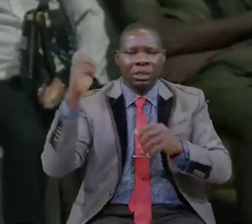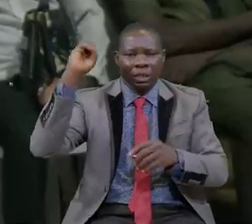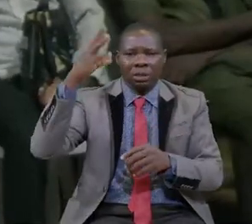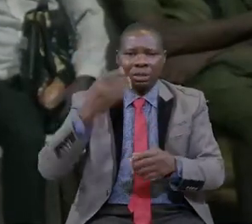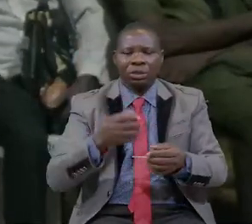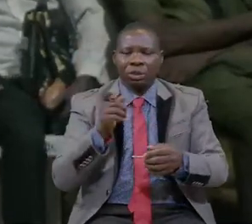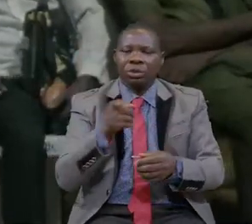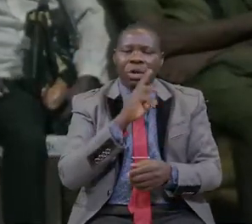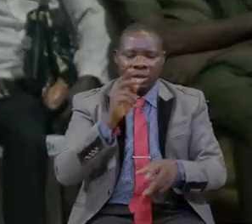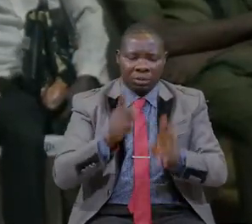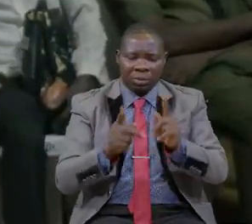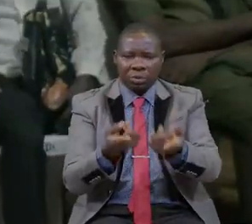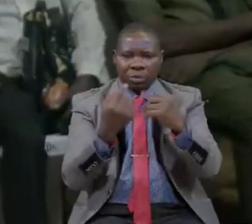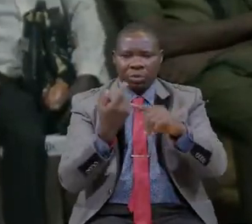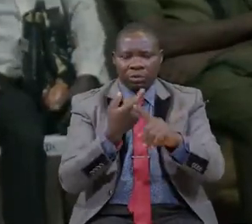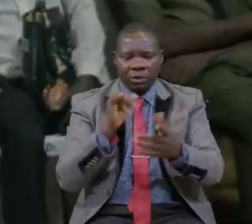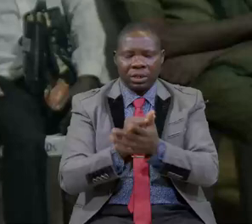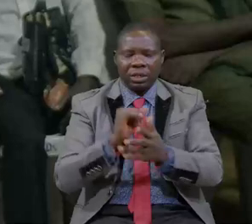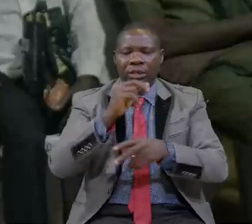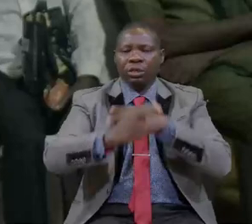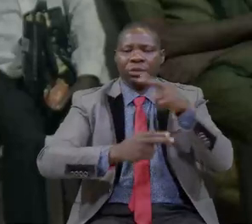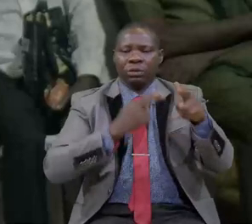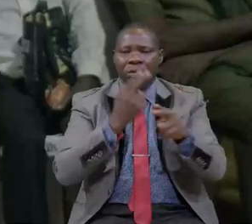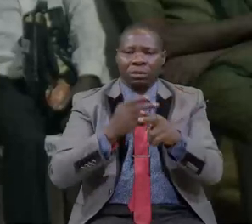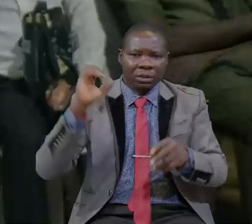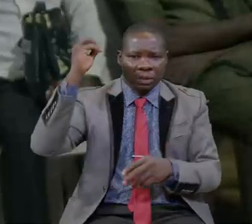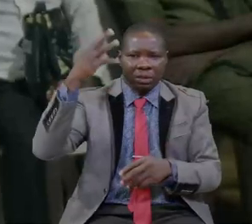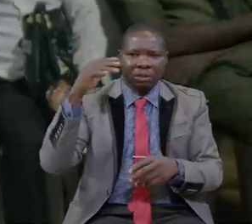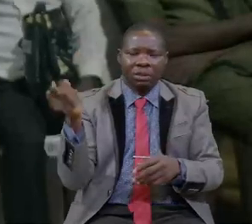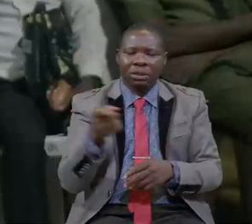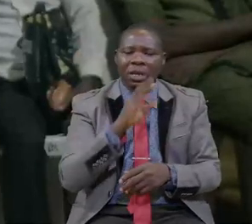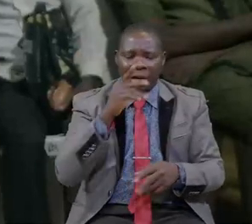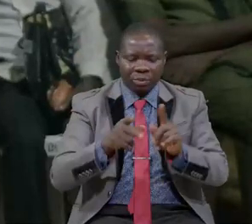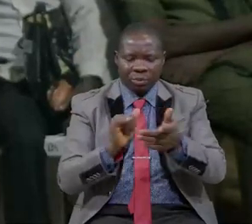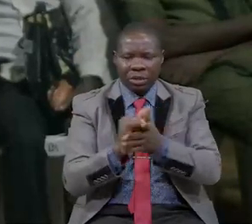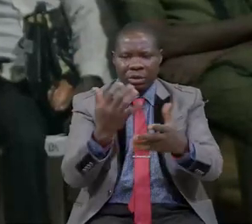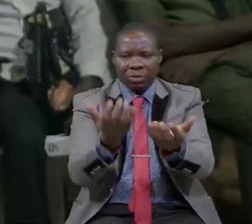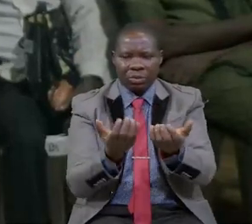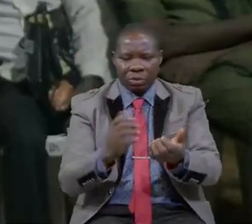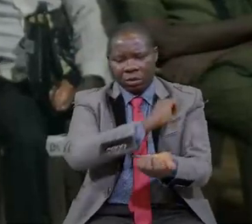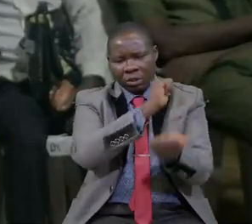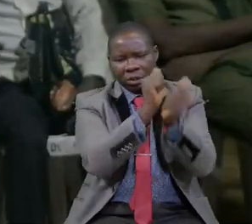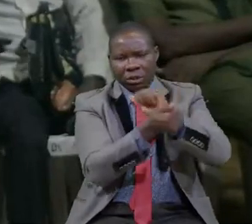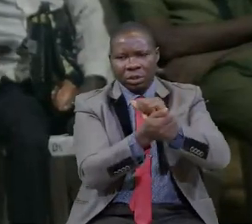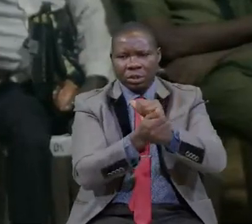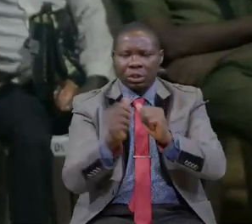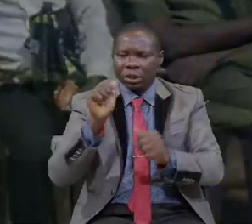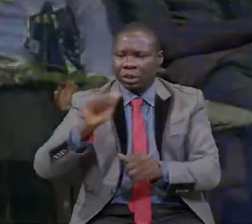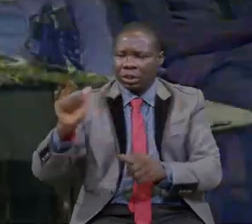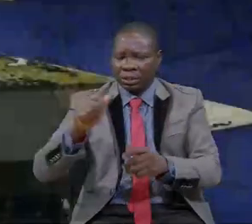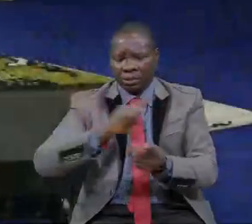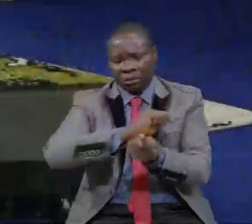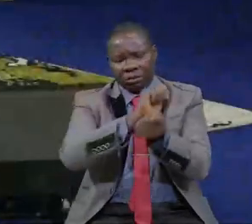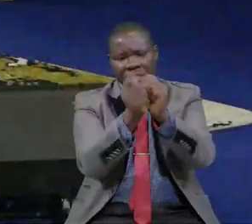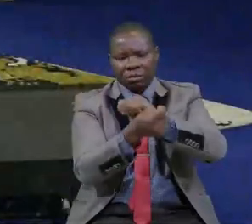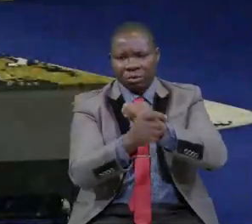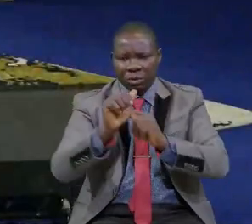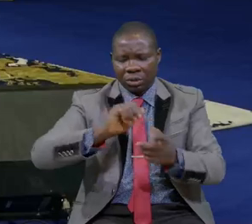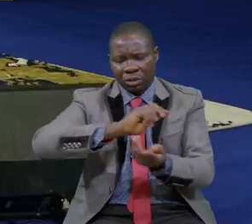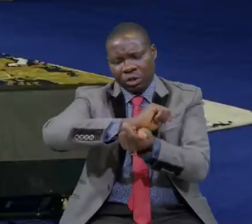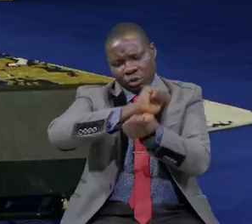universal grace. They're the people who want a change, a transformation, a turning around. It